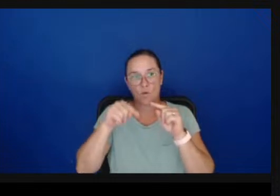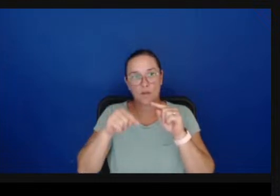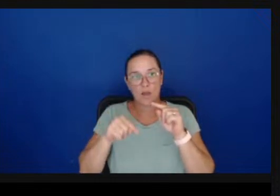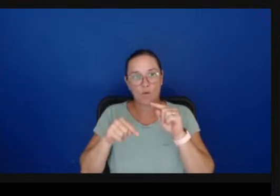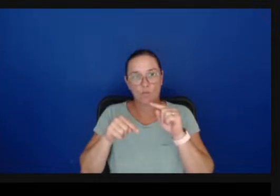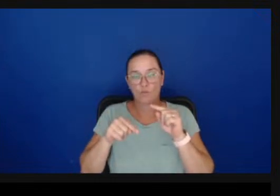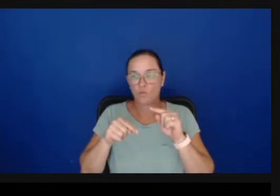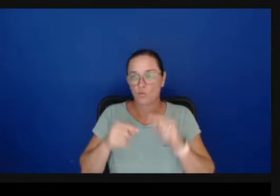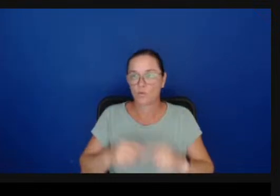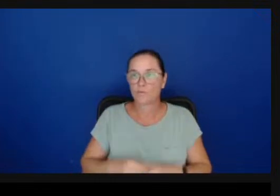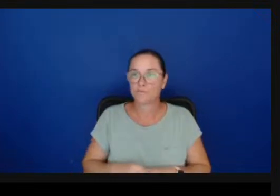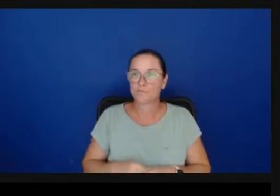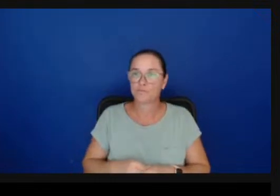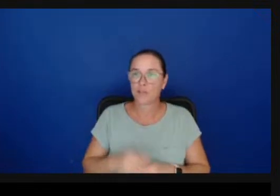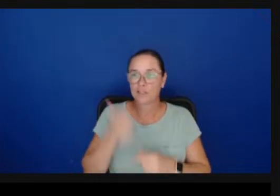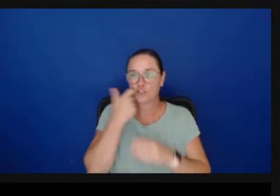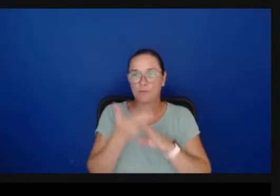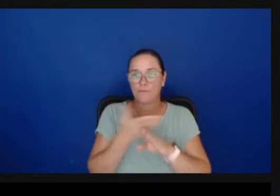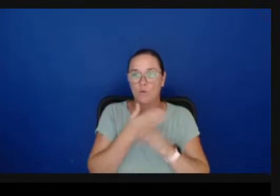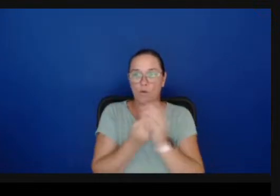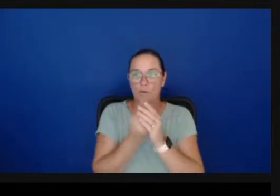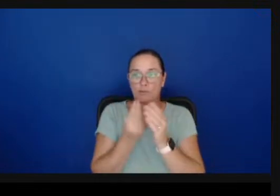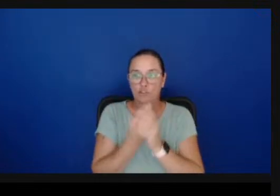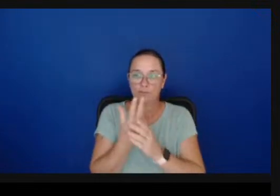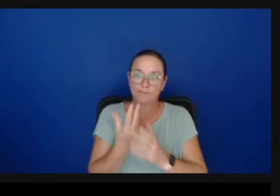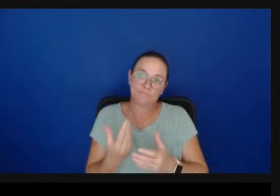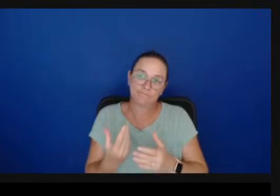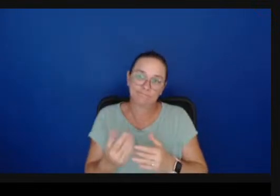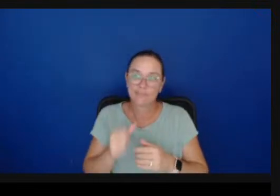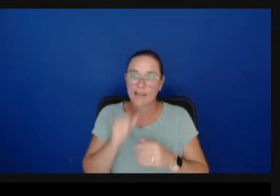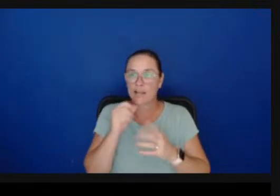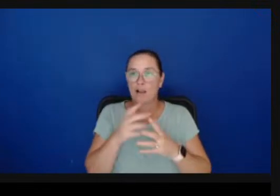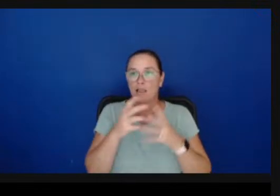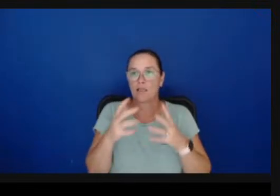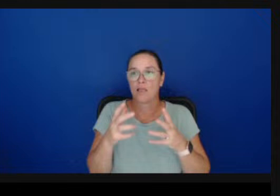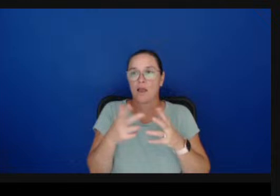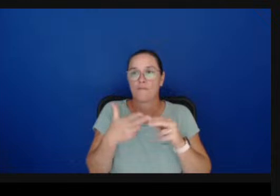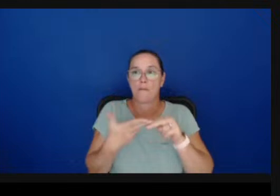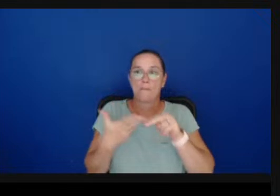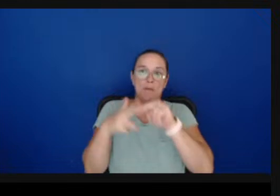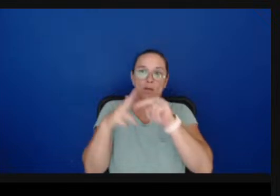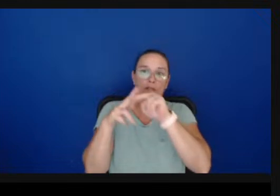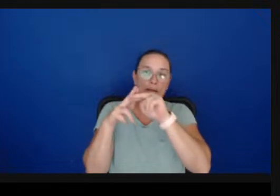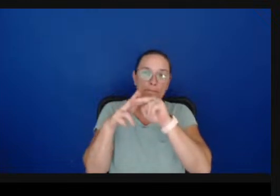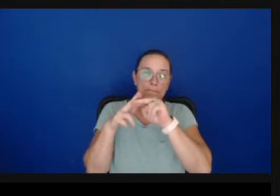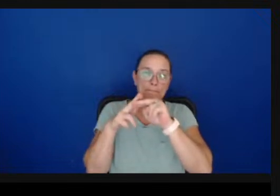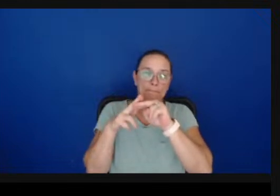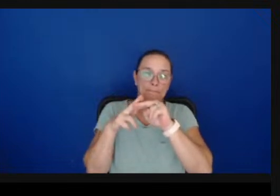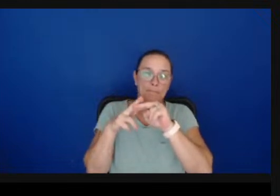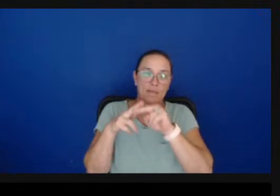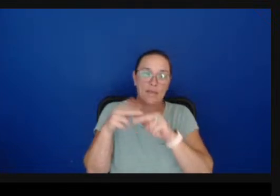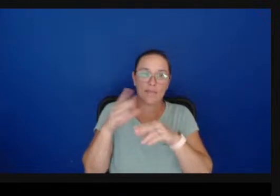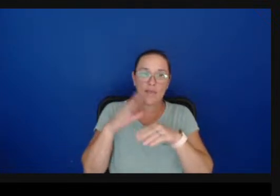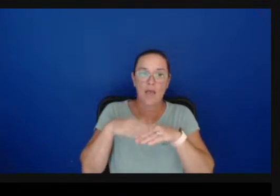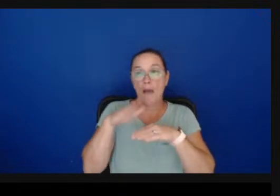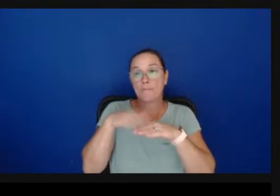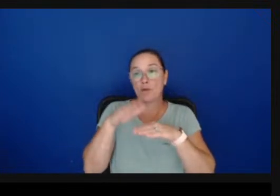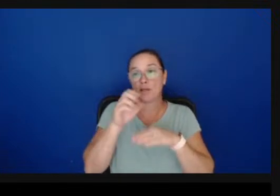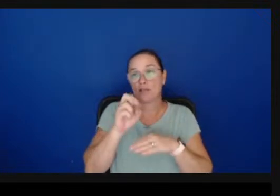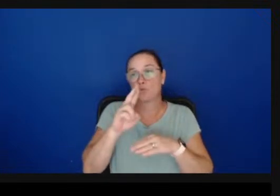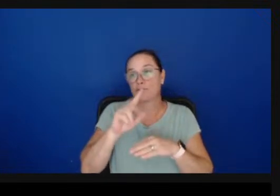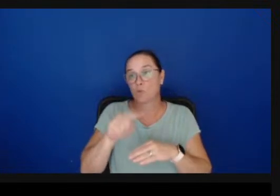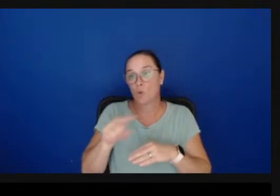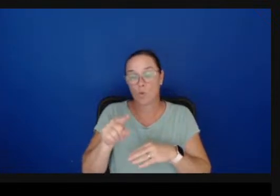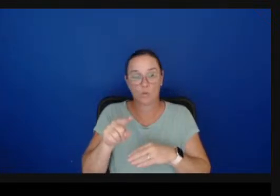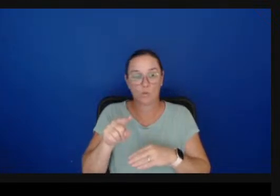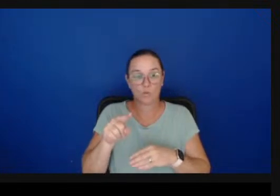saw just before the eruption as well. So not a whole lot of buildup happening in the Middle East Rift. Or I'm sorry, in the upper East Rift. It's